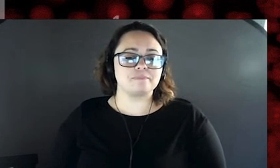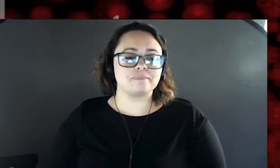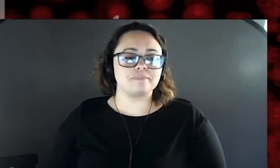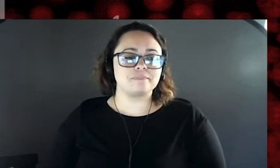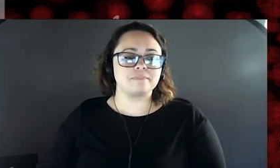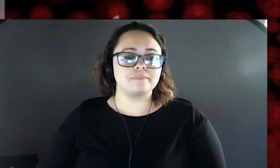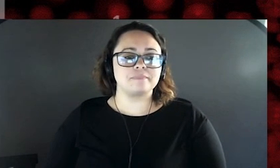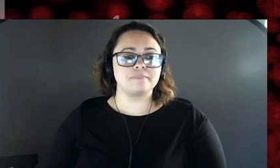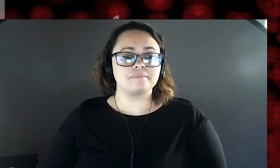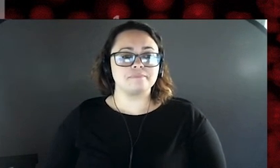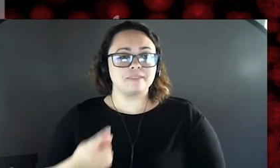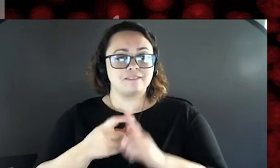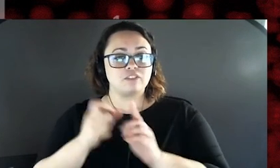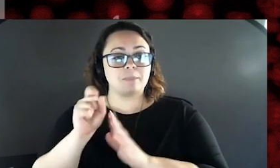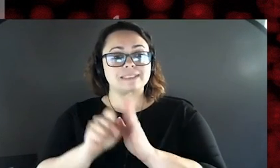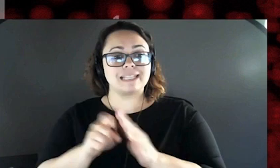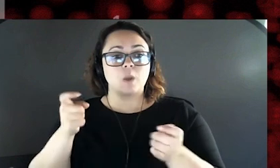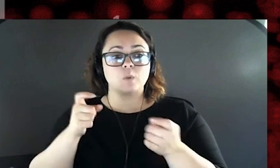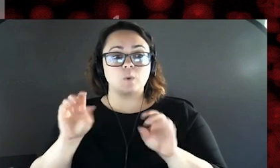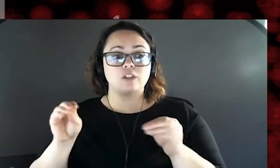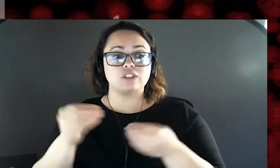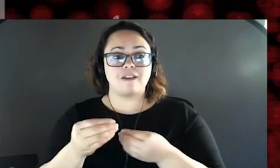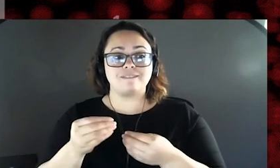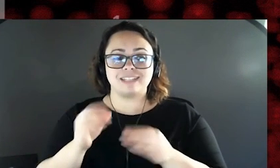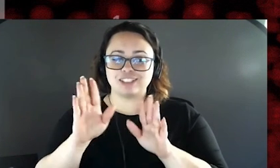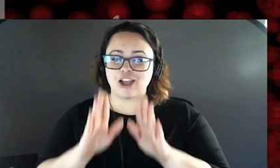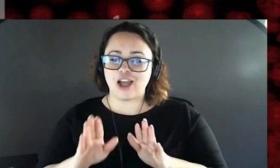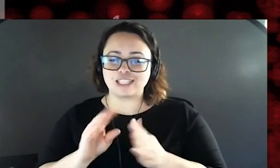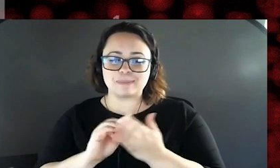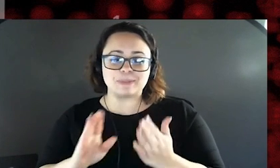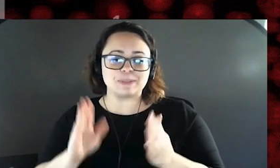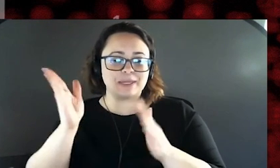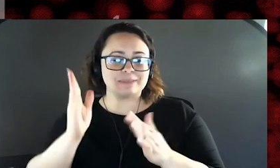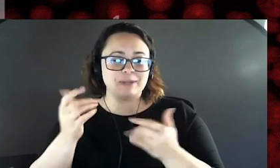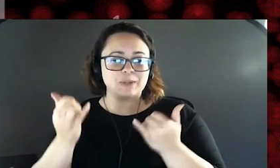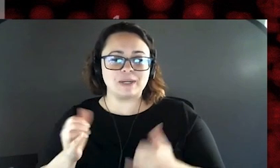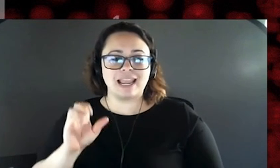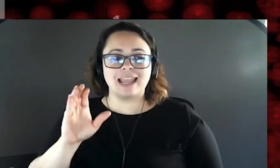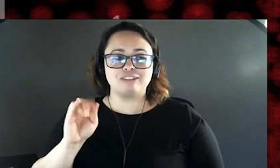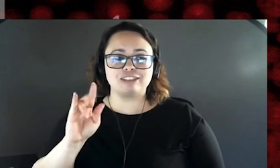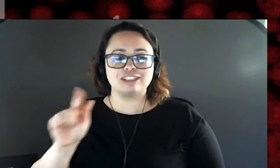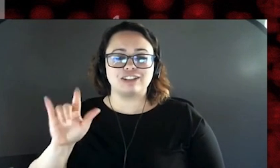From the California State Controller's Office, Crystal Johnson.